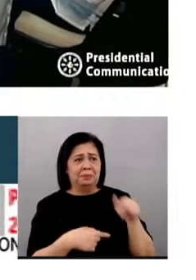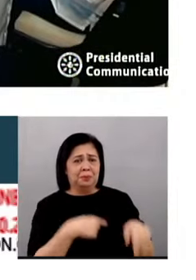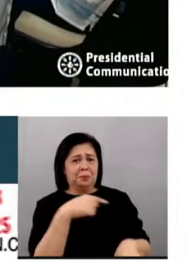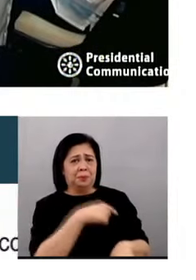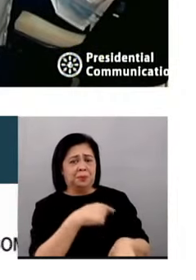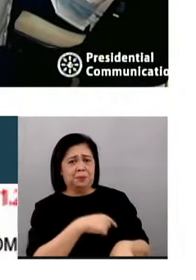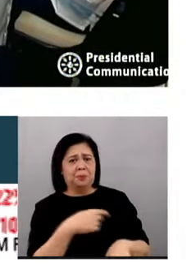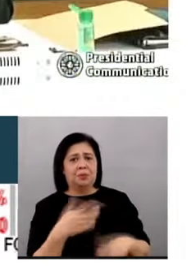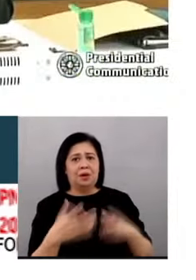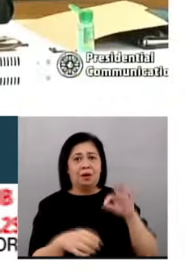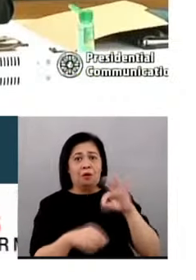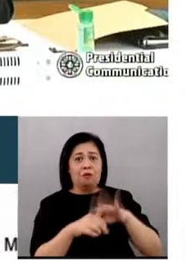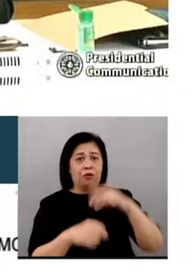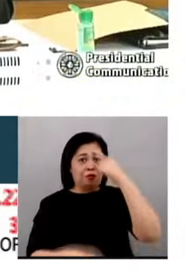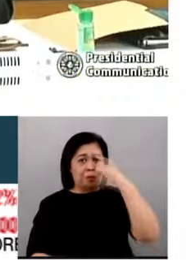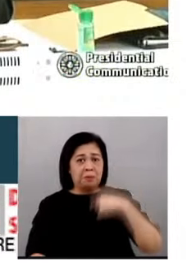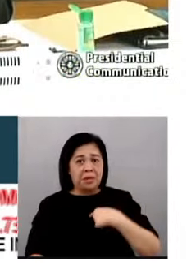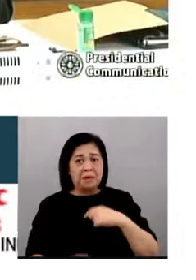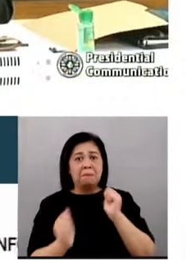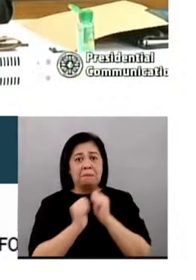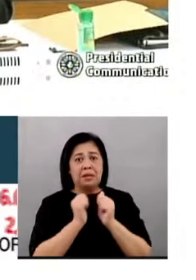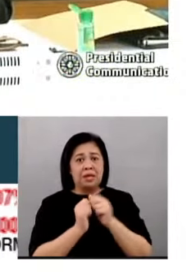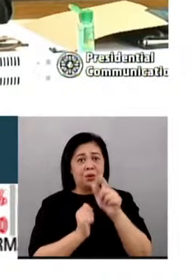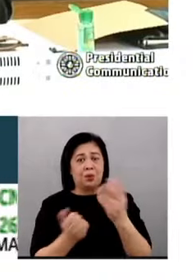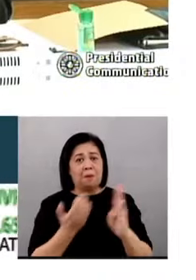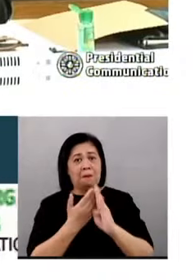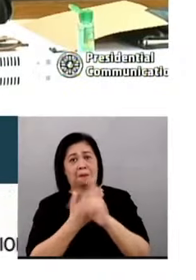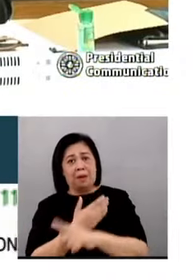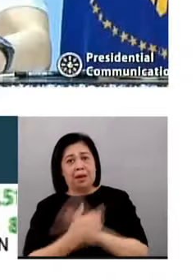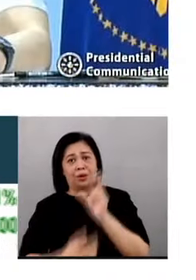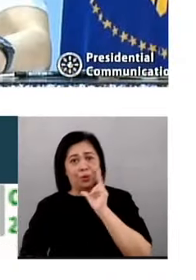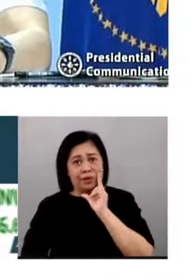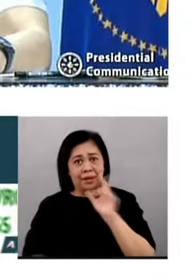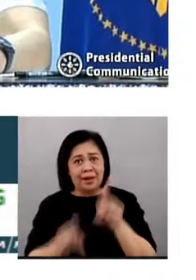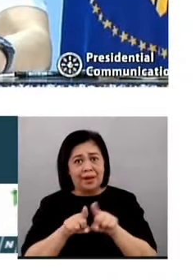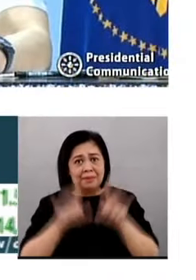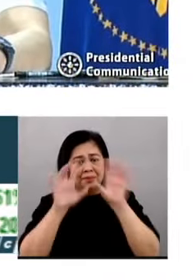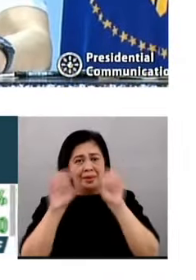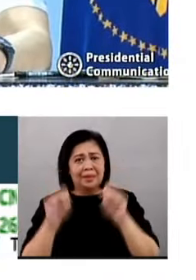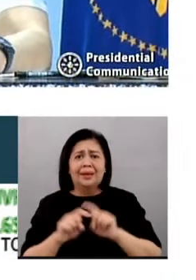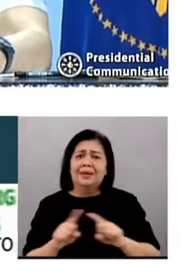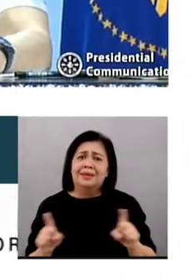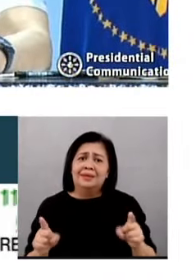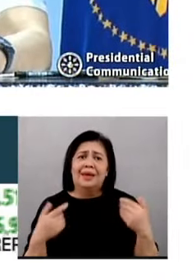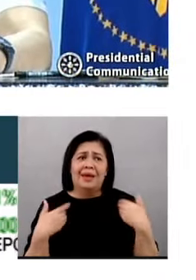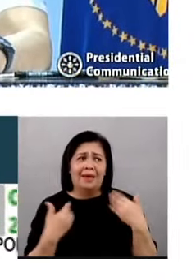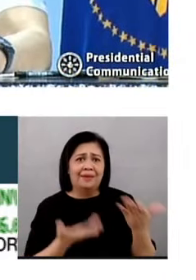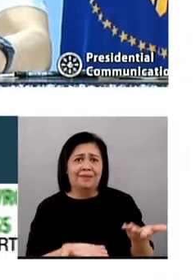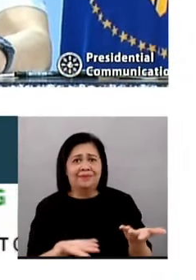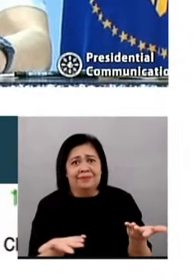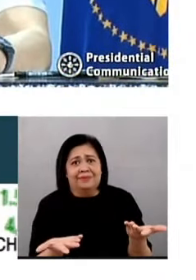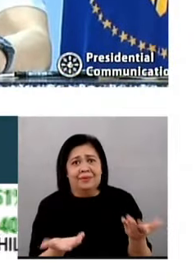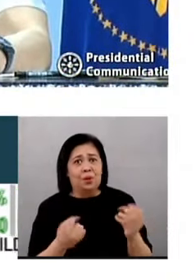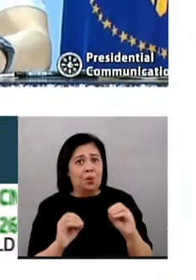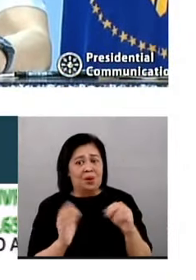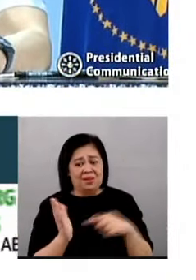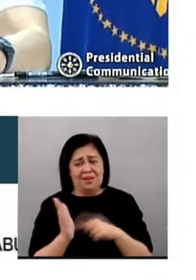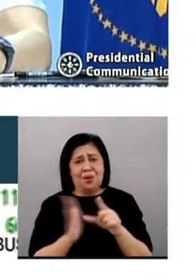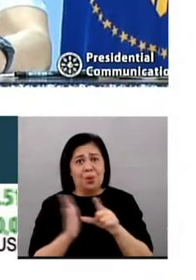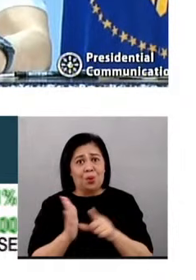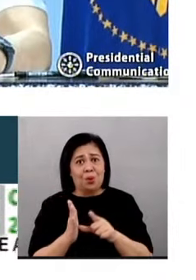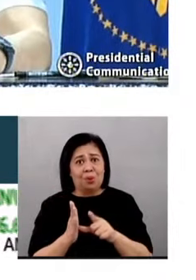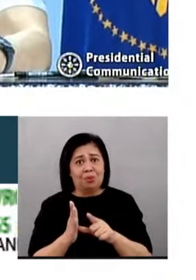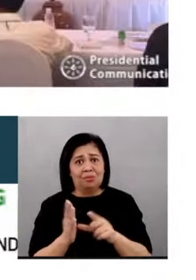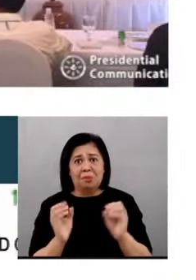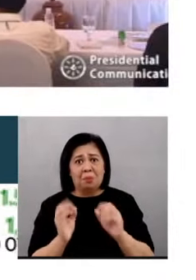a vote for me is a vote for Duterte back as president. And unfortunately, there's actually nothing in the law that prevents that.